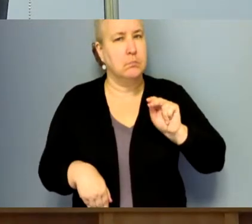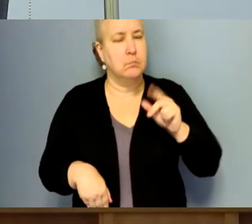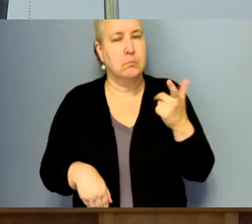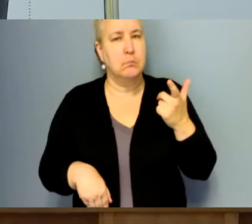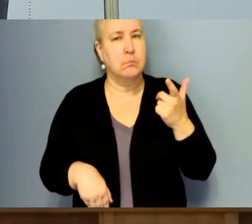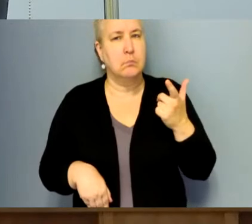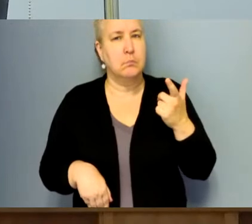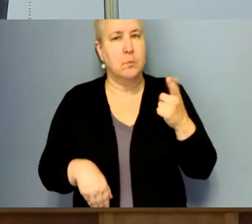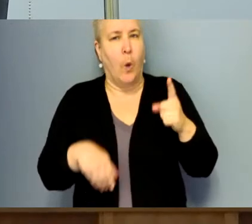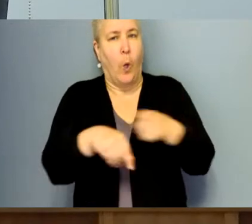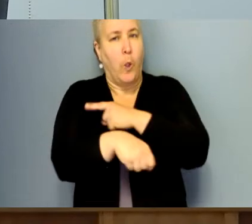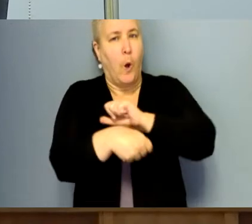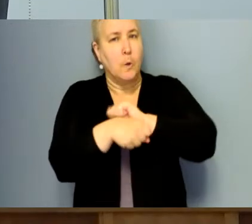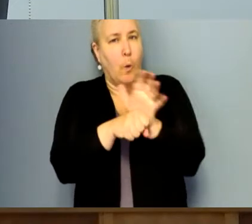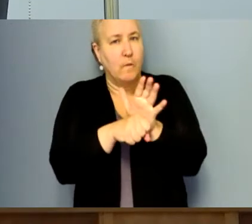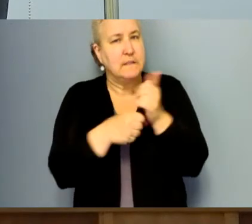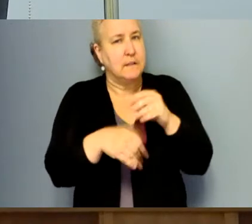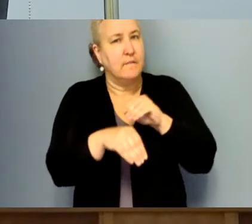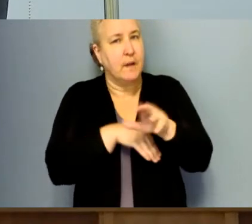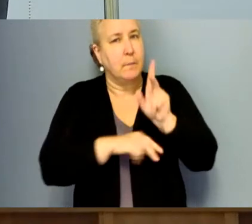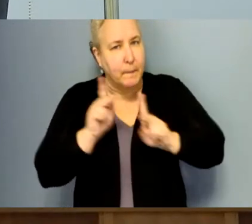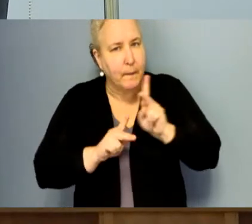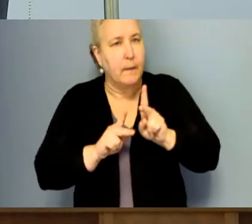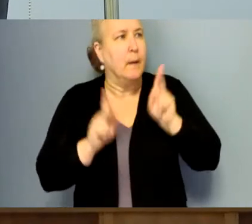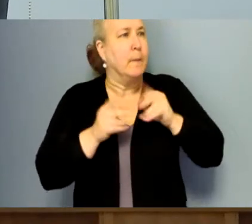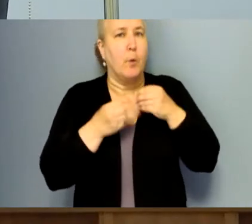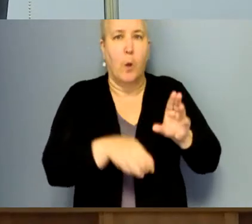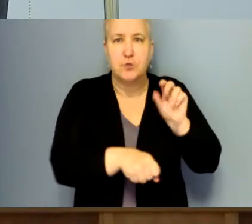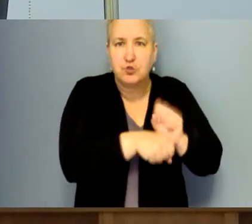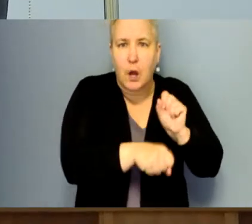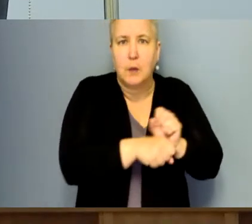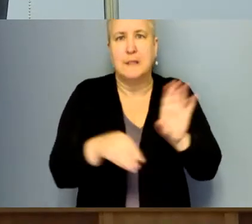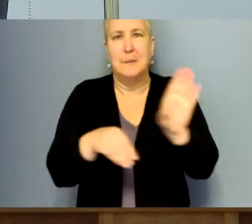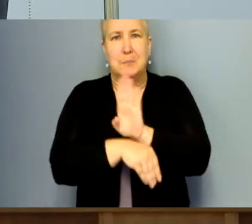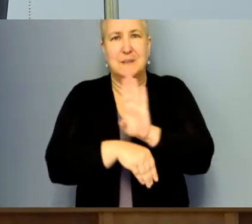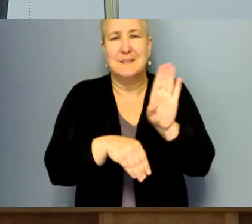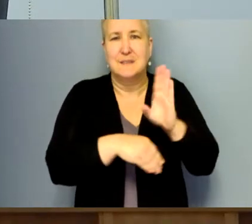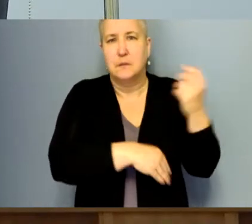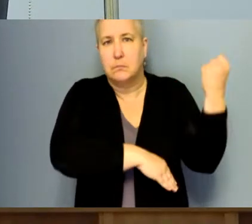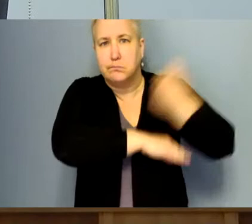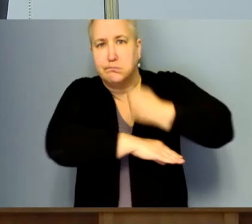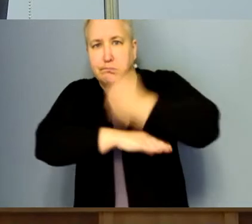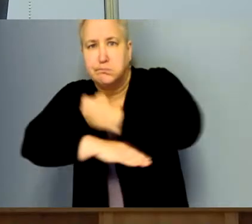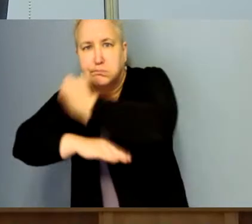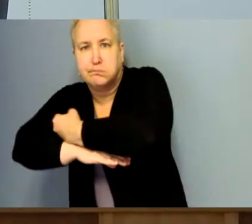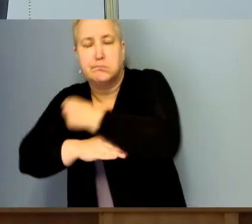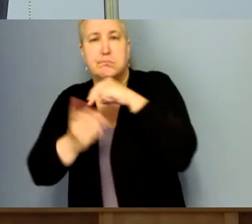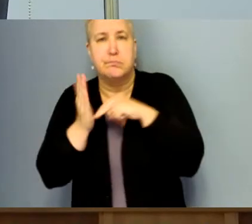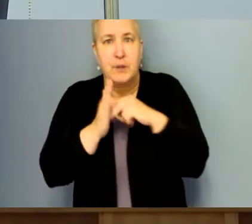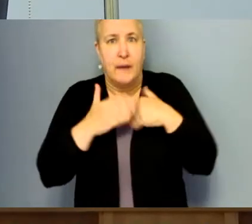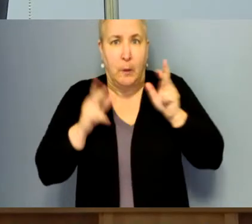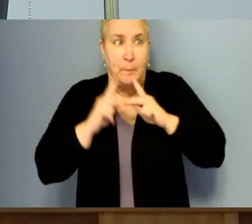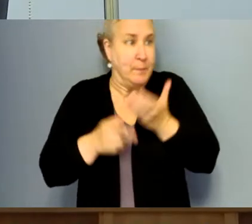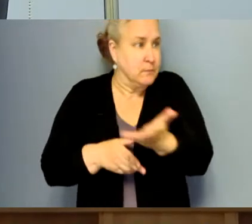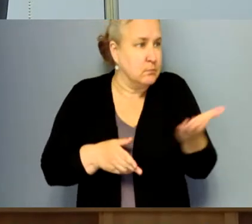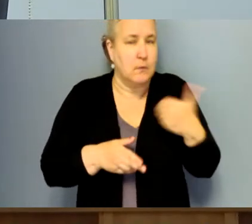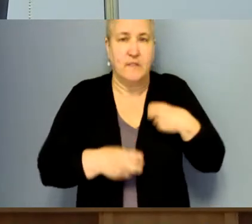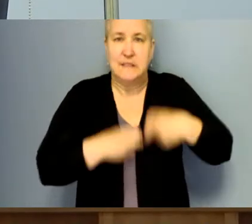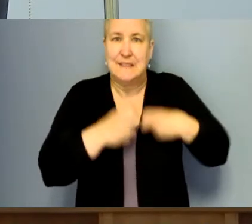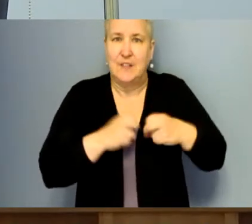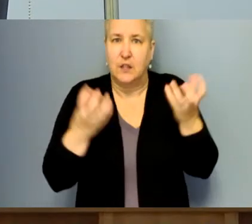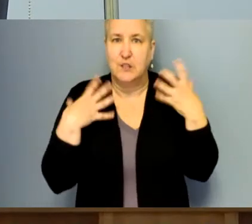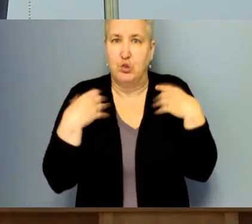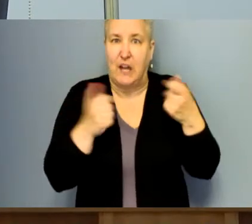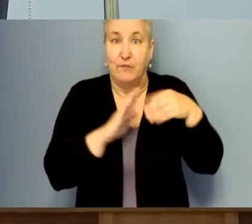Long COVID is still affecting people. People have lost jobs, businesses closed, you know, and so you have people who are having difficulty